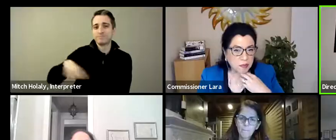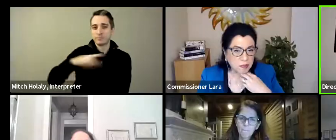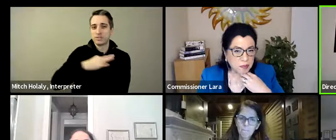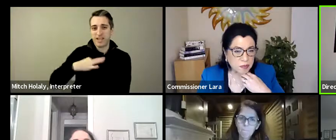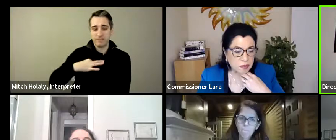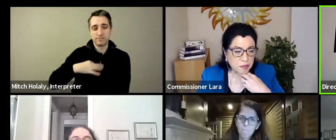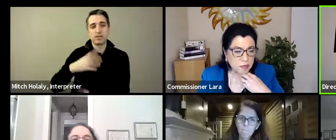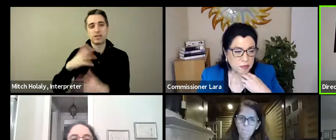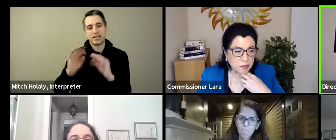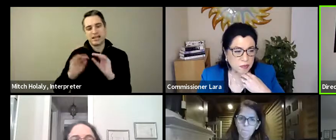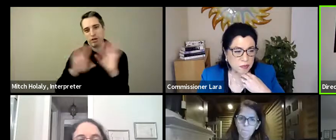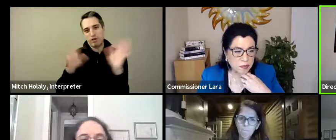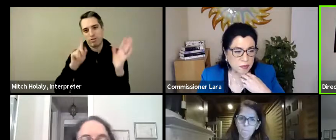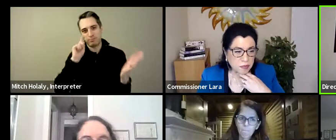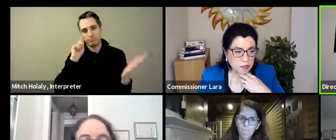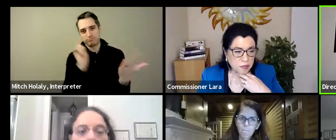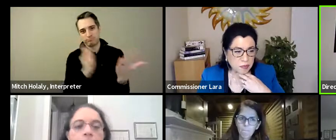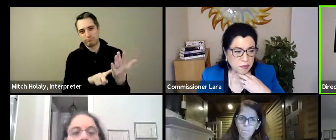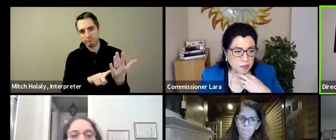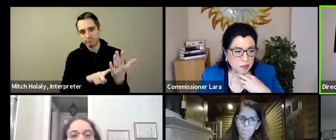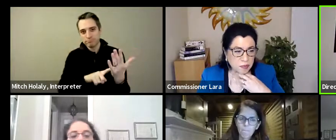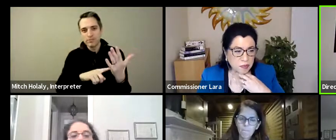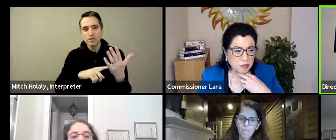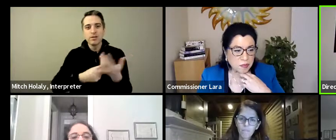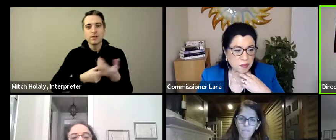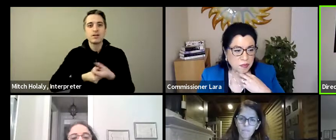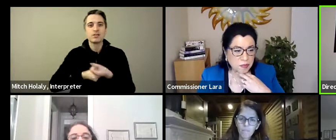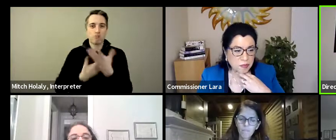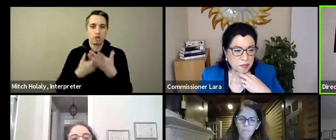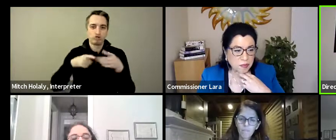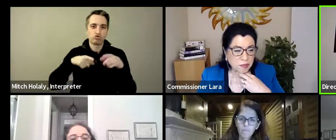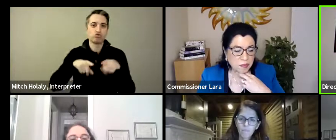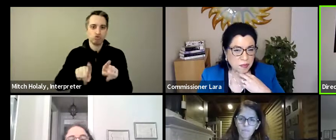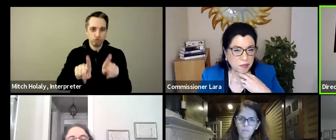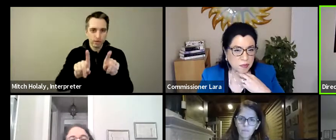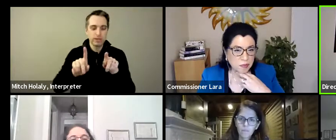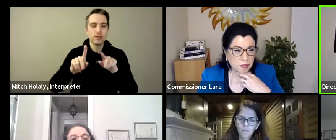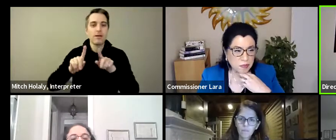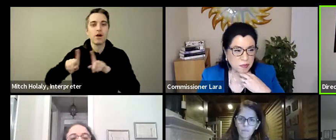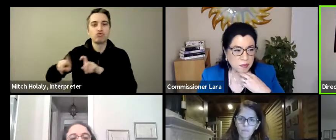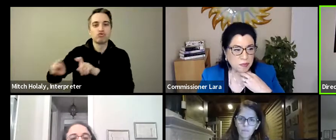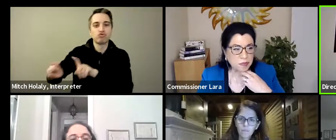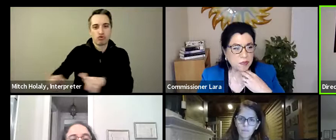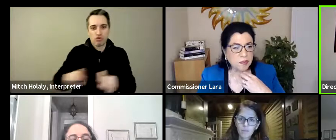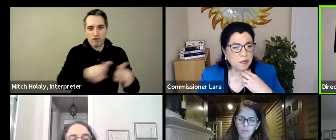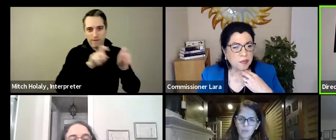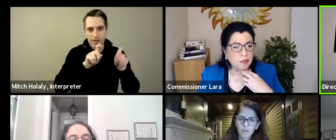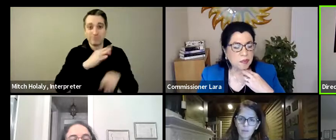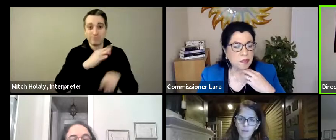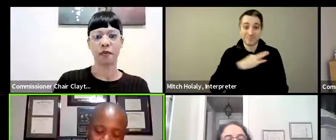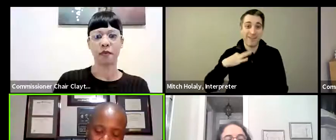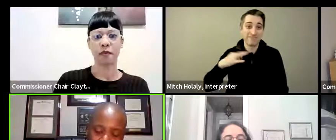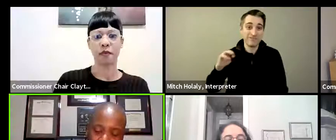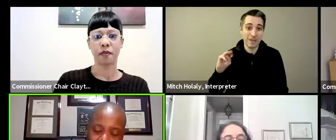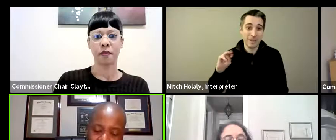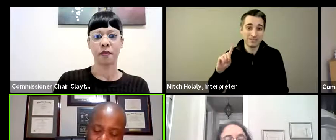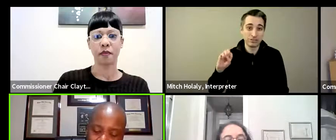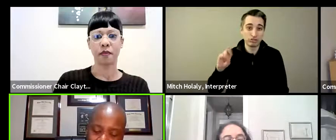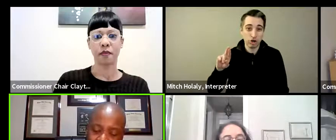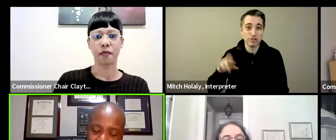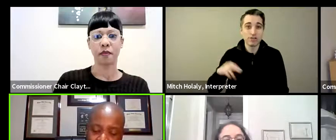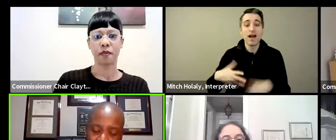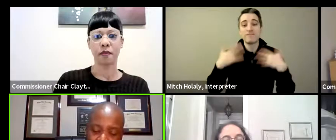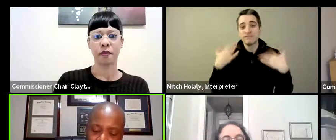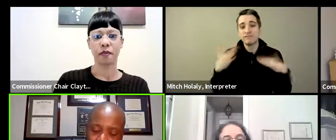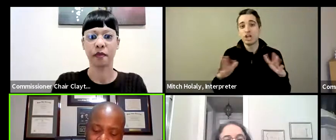clearly identified in the employee survey conducted by the commission prior to my arrival. To that end, I have now concluded the one-on-one meetings